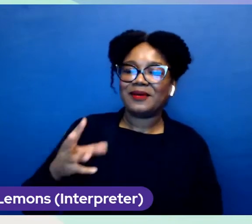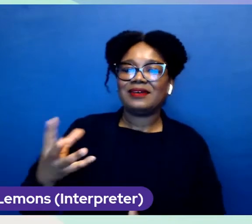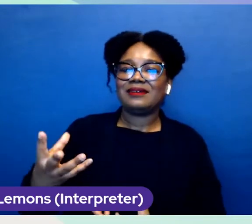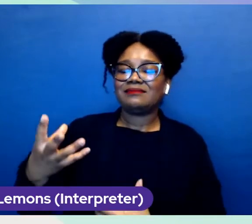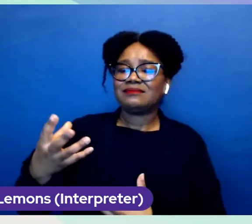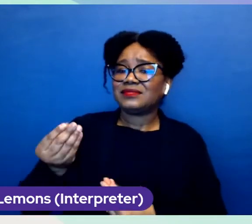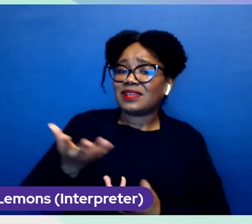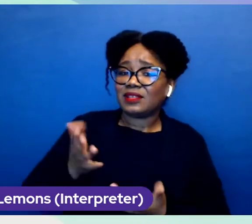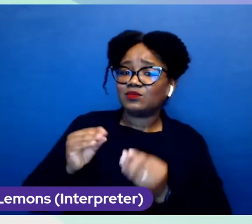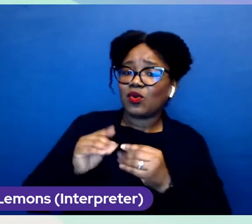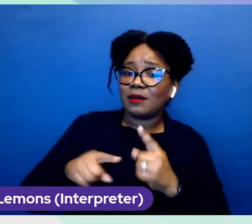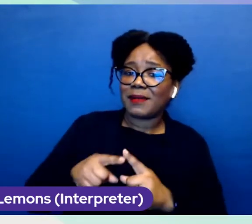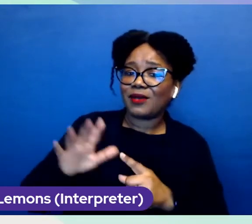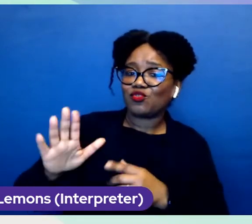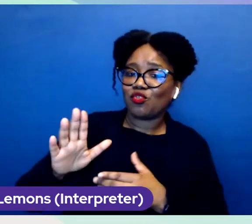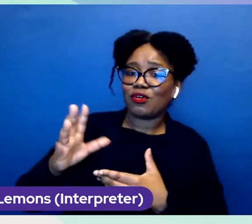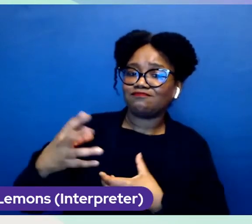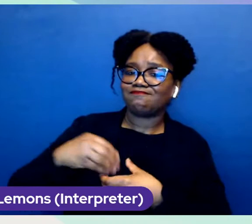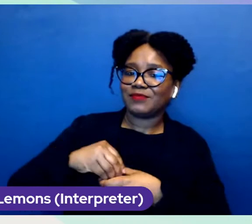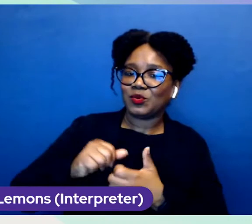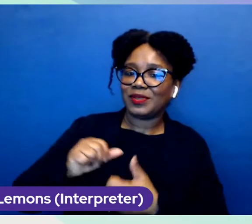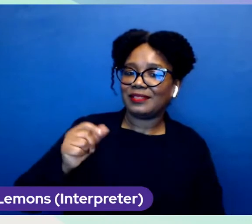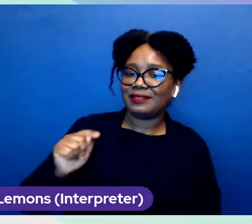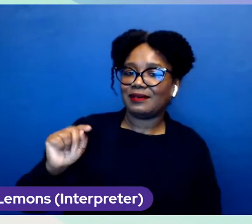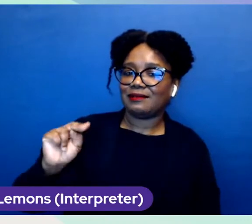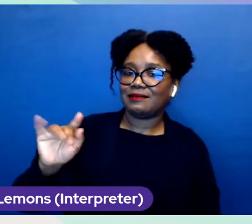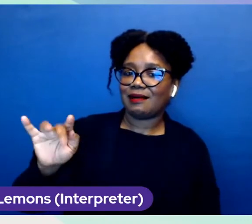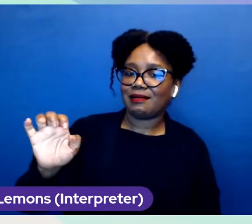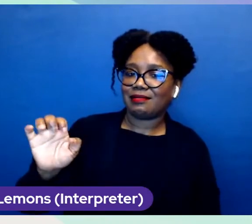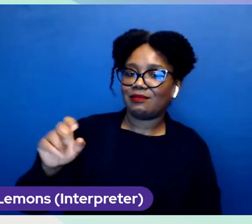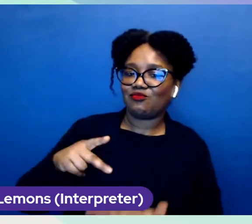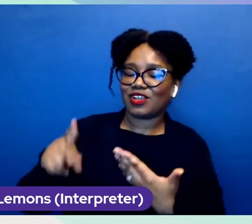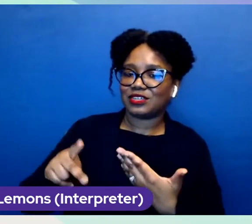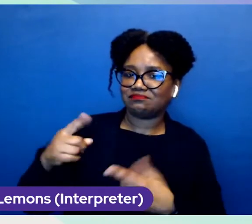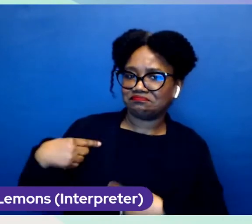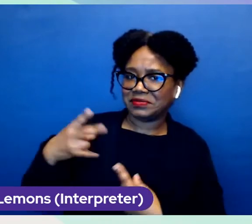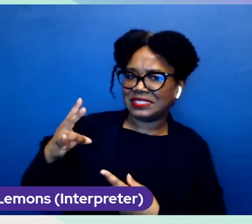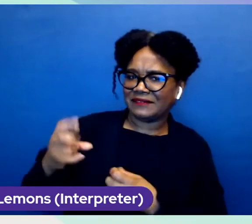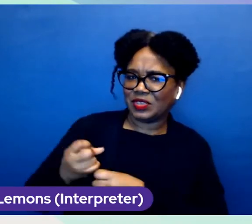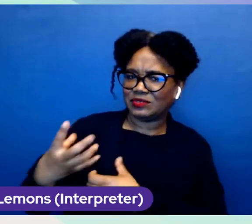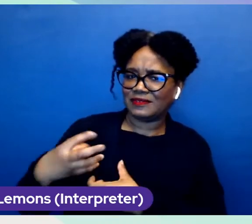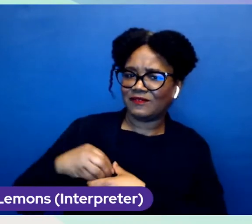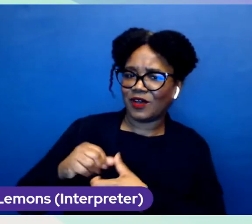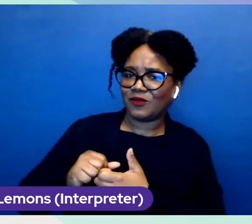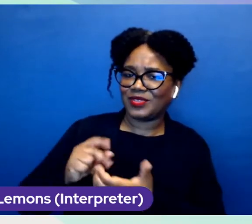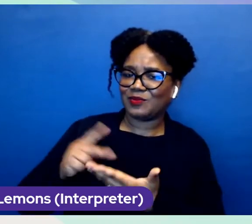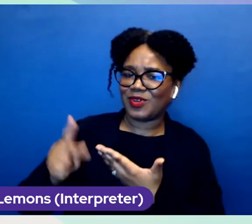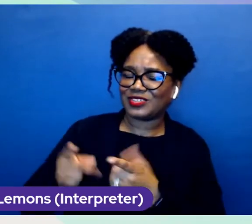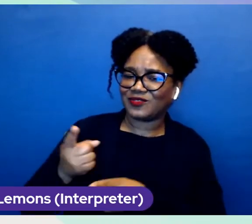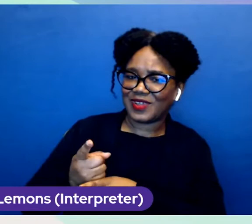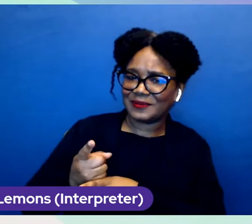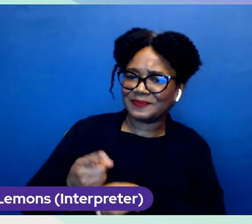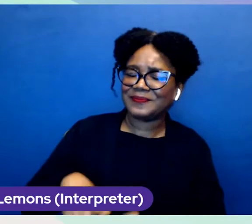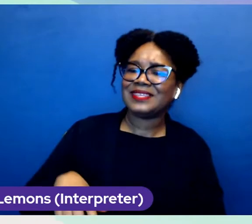2014, and you've been with the Nile Project now for 7 years. And the Nile Project is a collective of